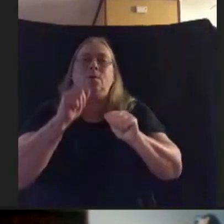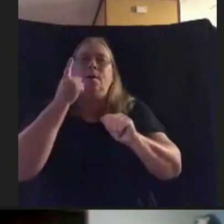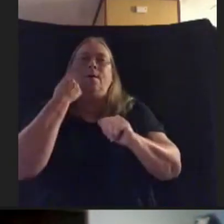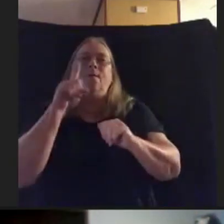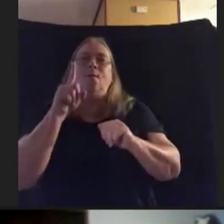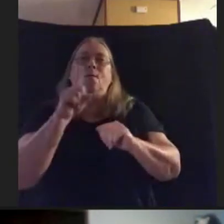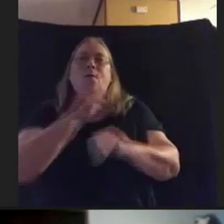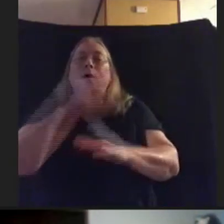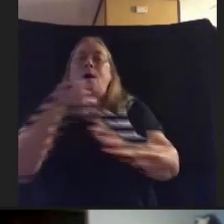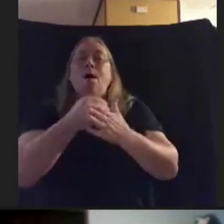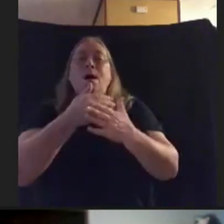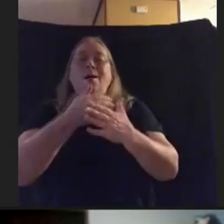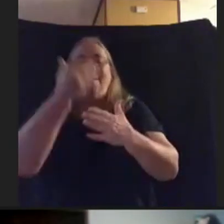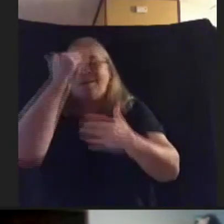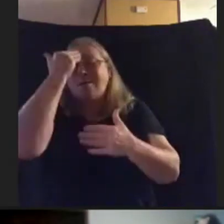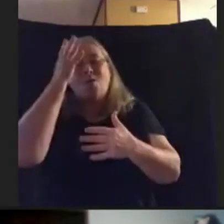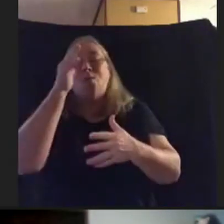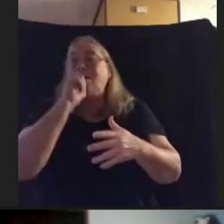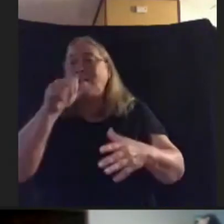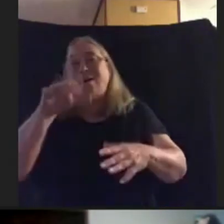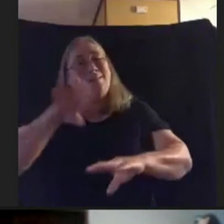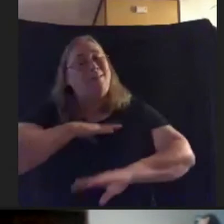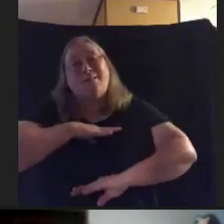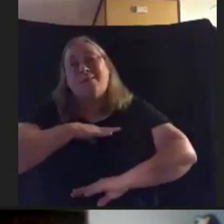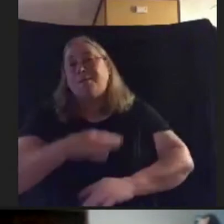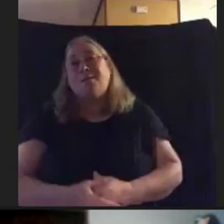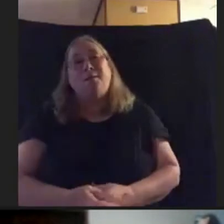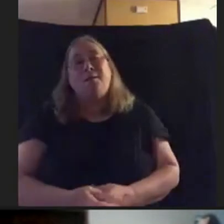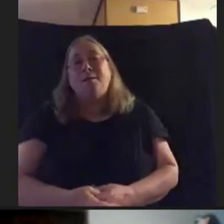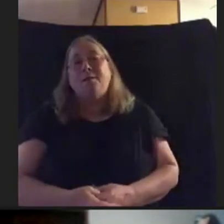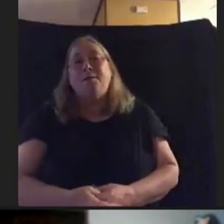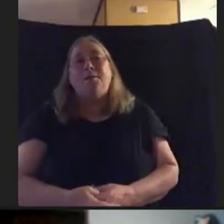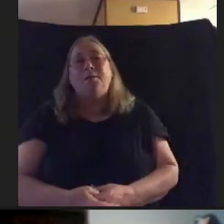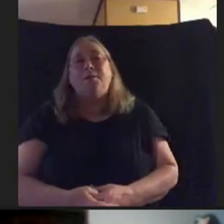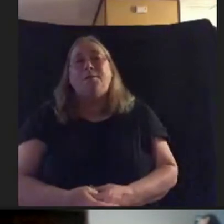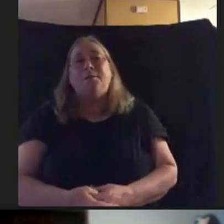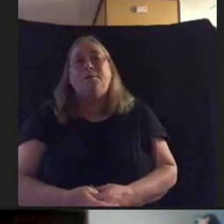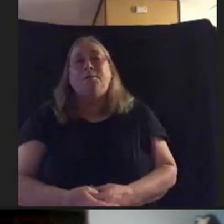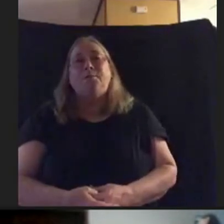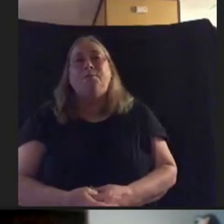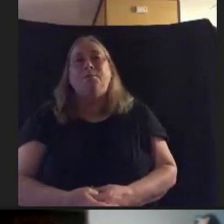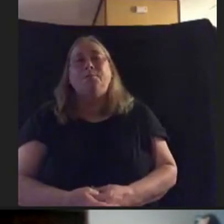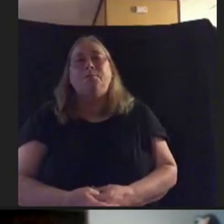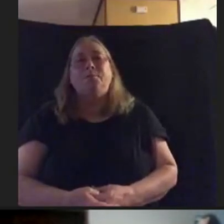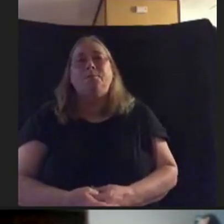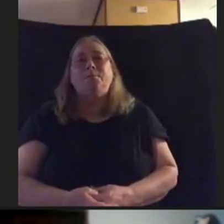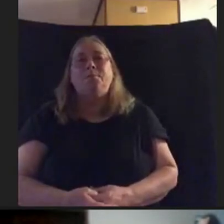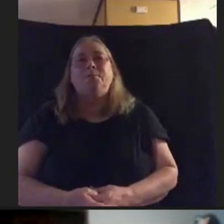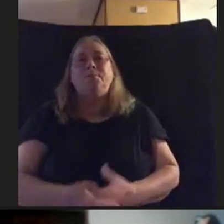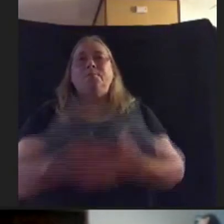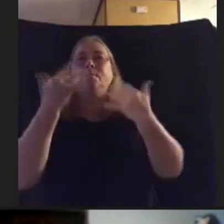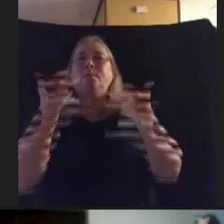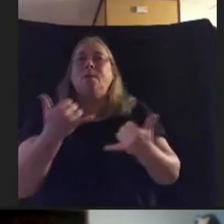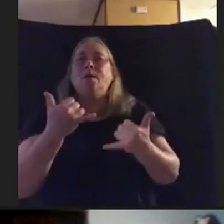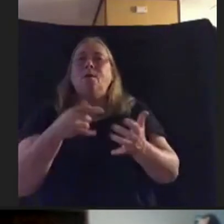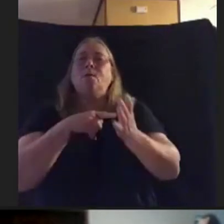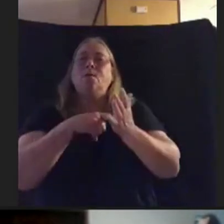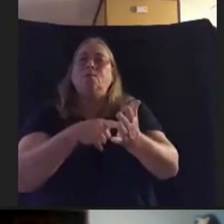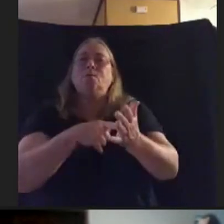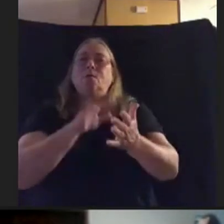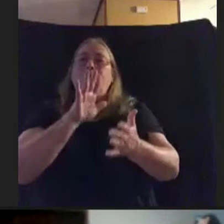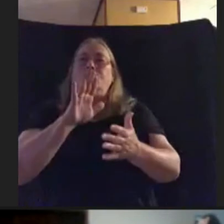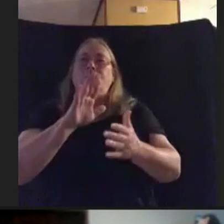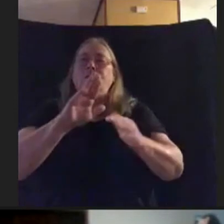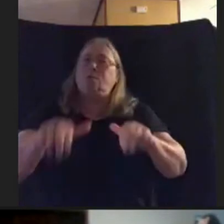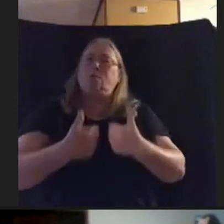to be satisfied right now. Okay, Ronnie Mott, can you outline the logistical challenges with the